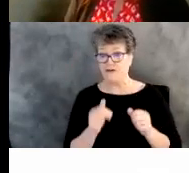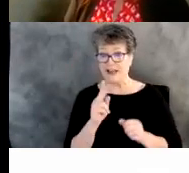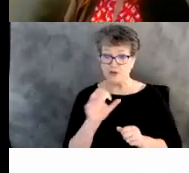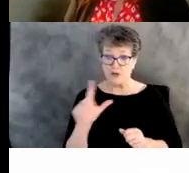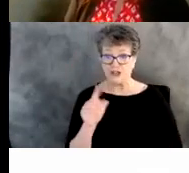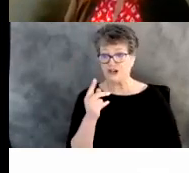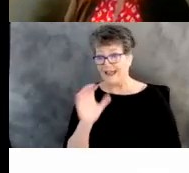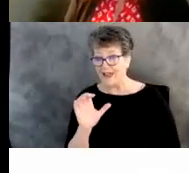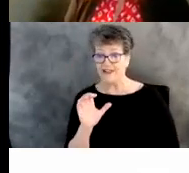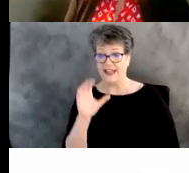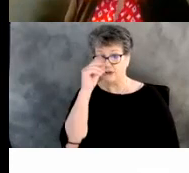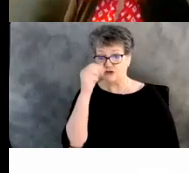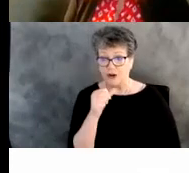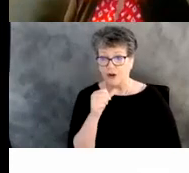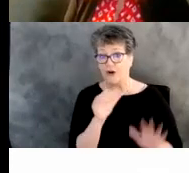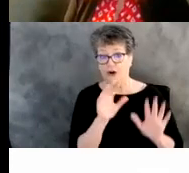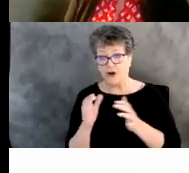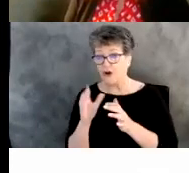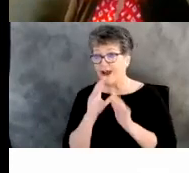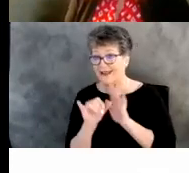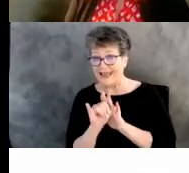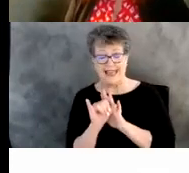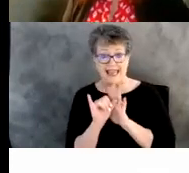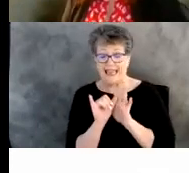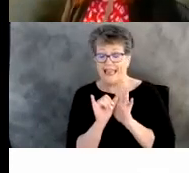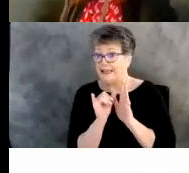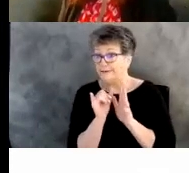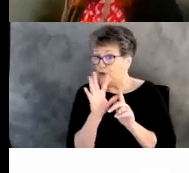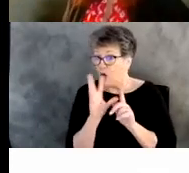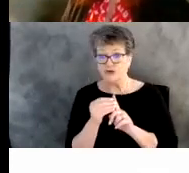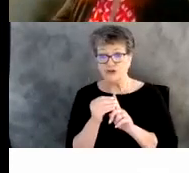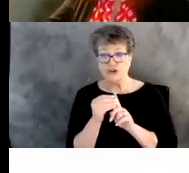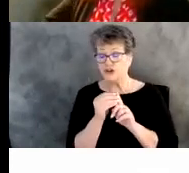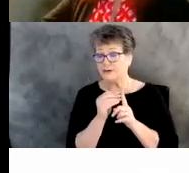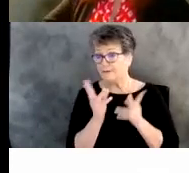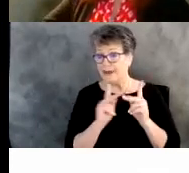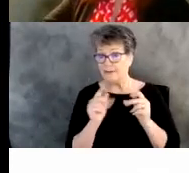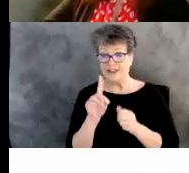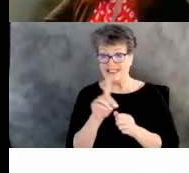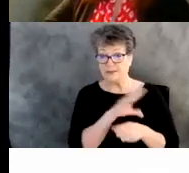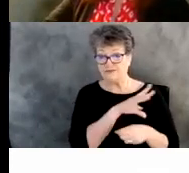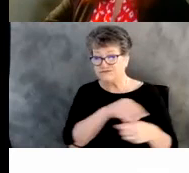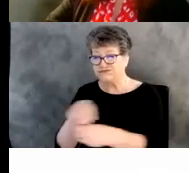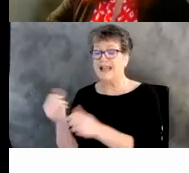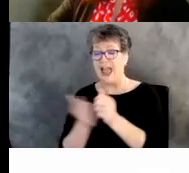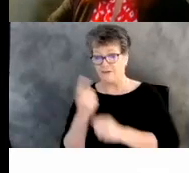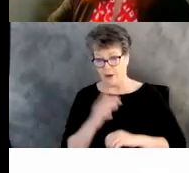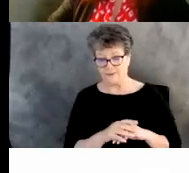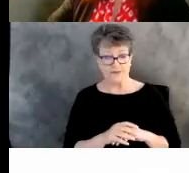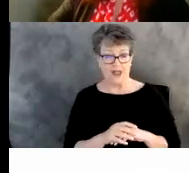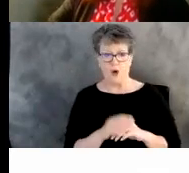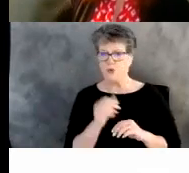ethnic, gender identity, culture. People with disabilities are everyone. We're not just like